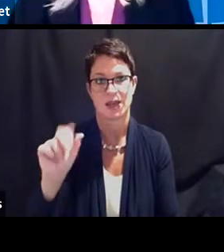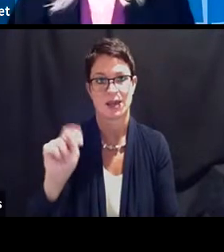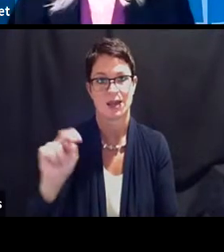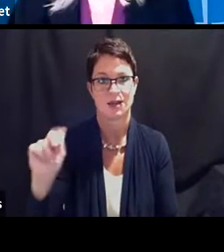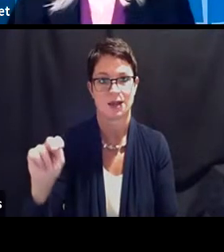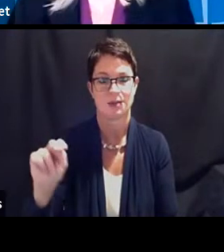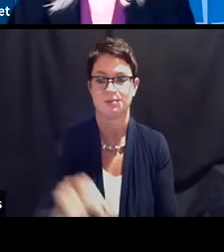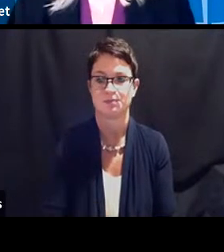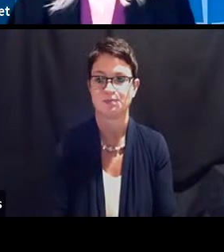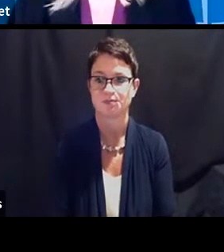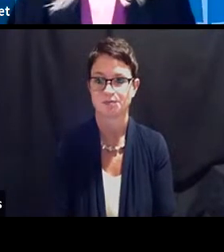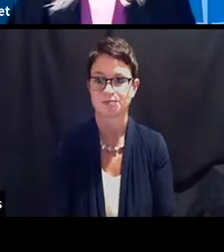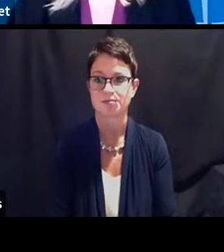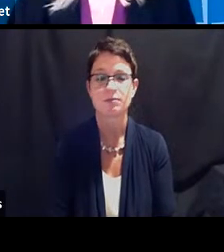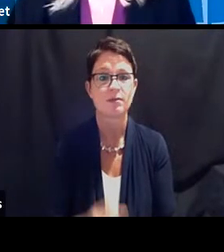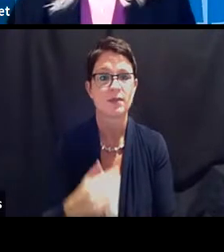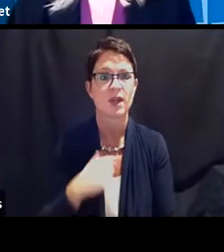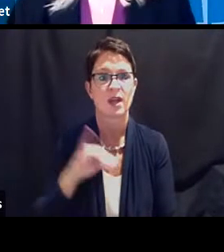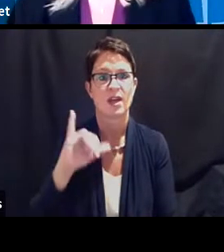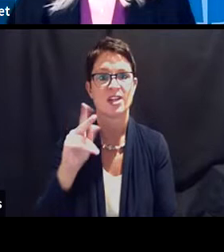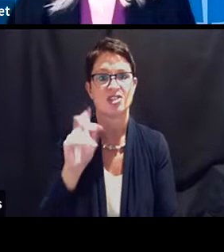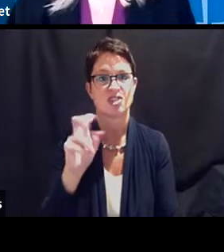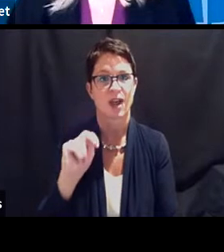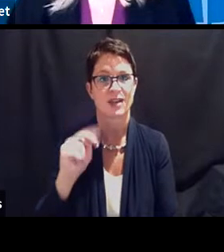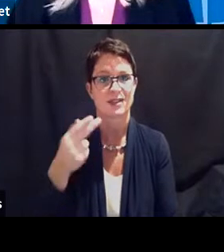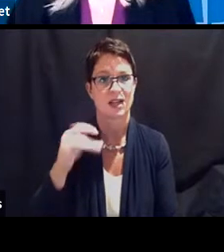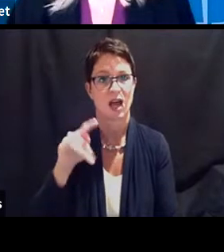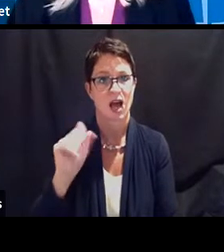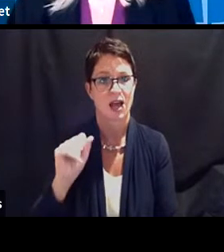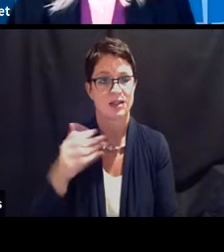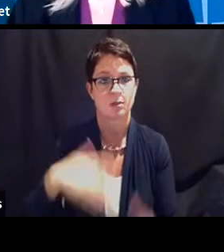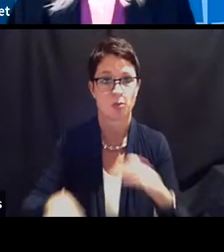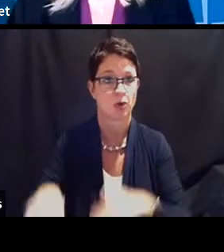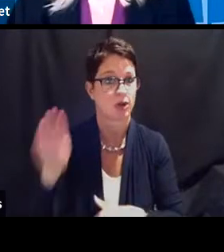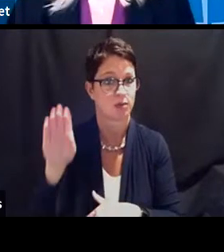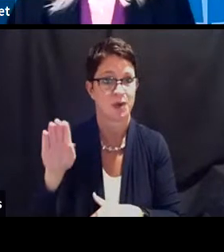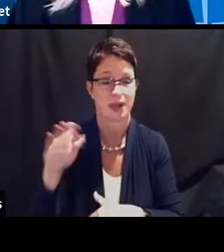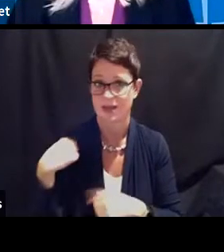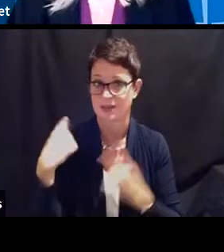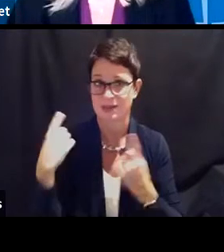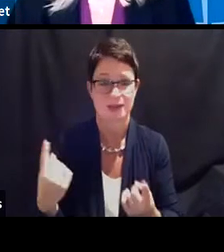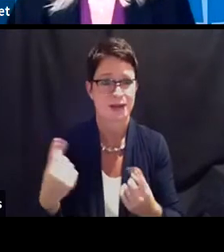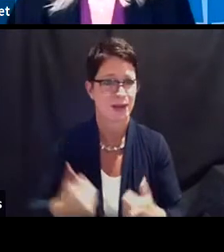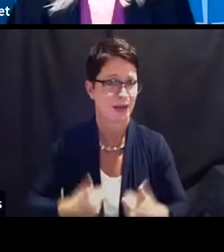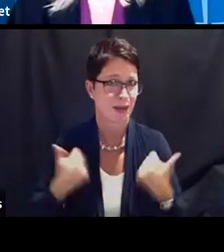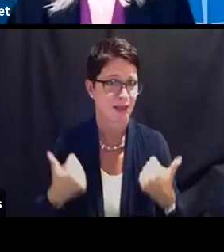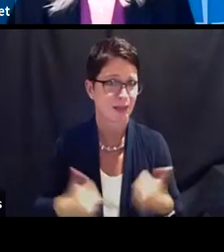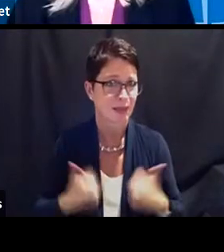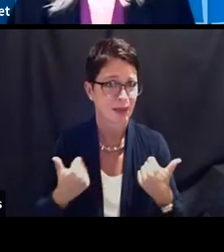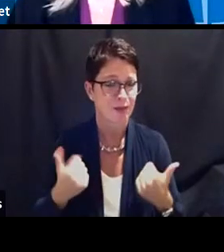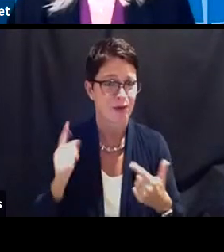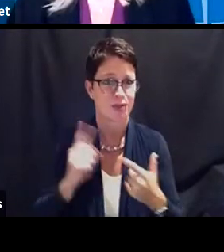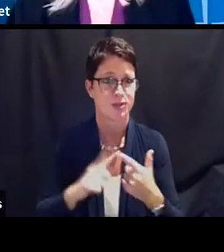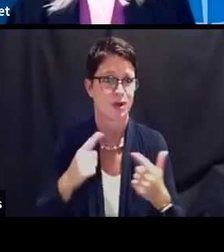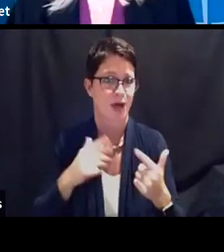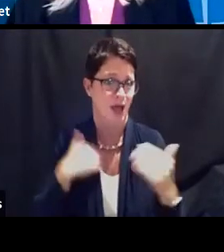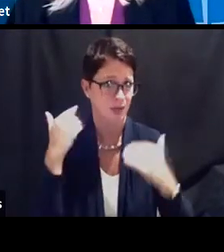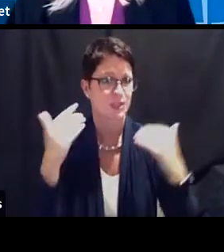THOMAS, as a Jackson Heights resident all my life, I've lived there up until my